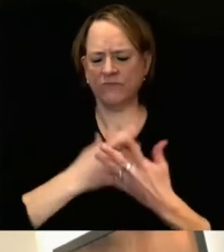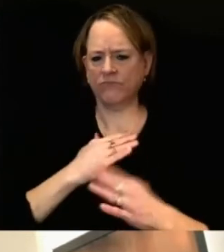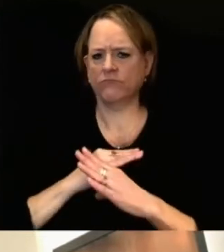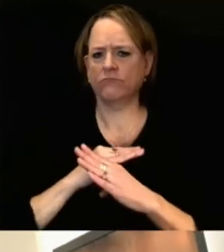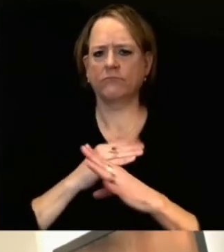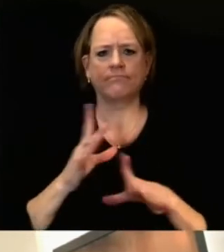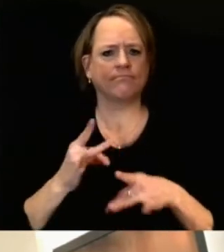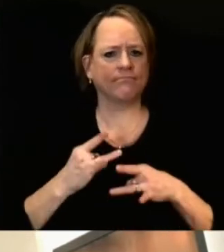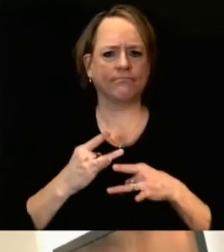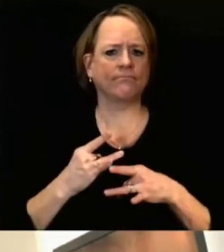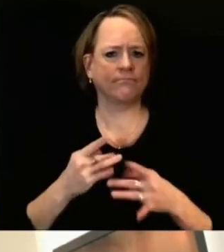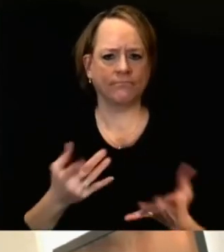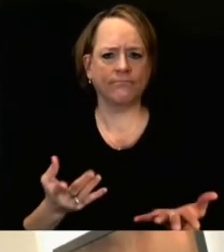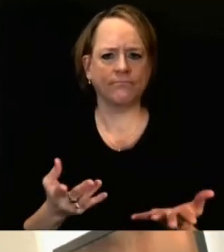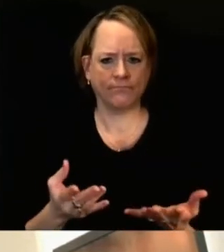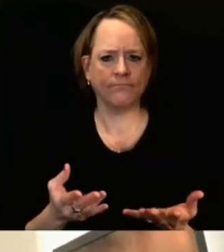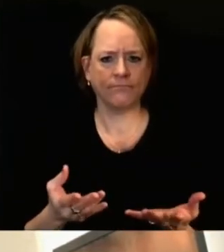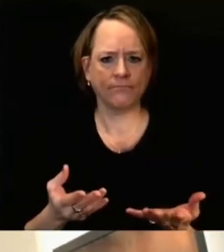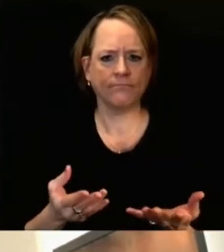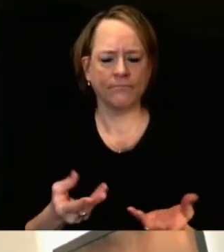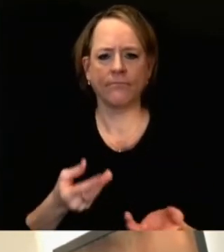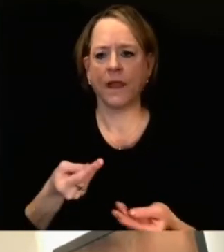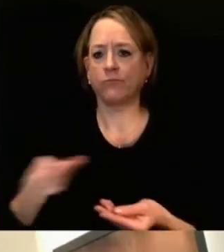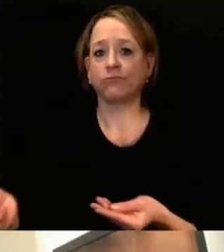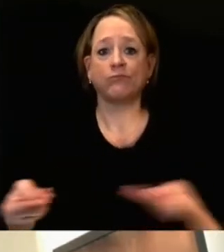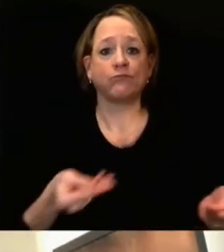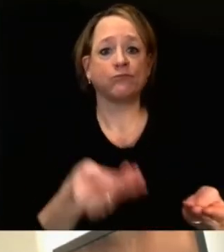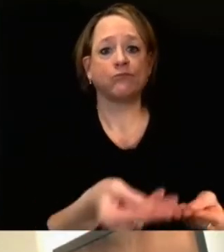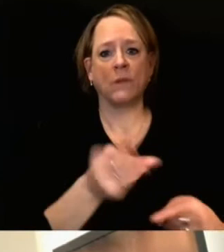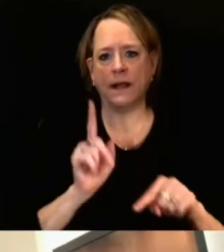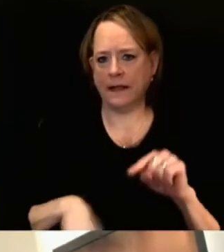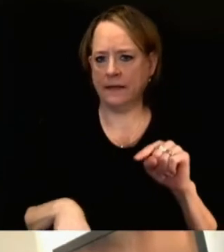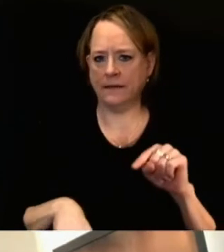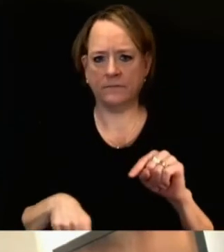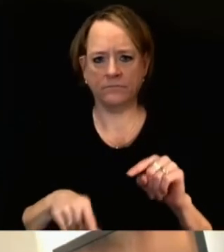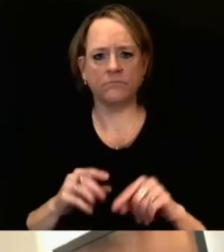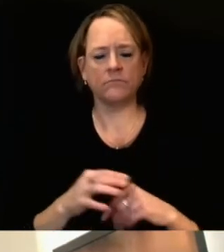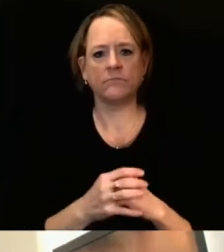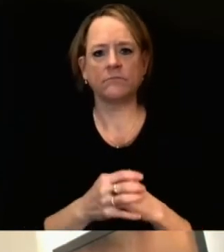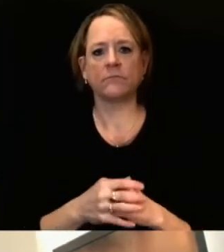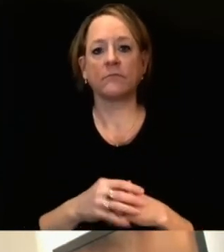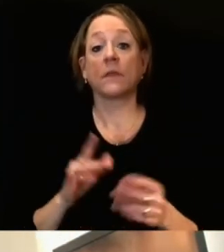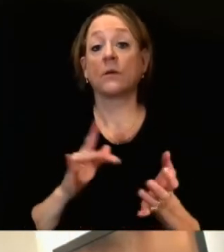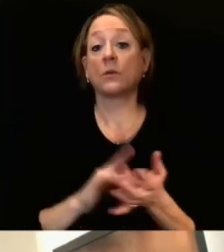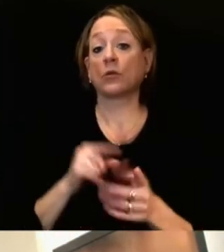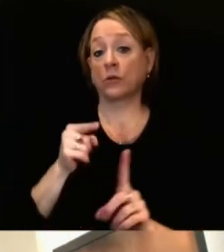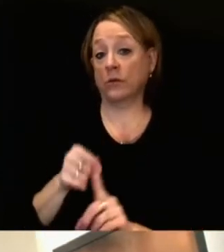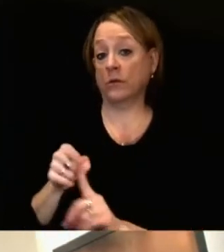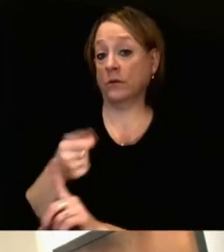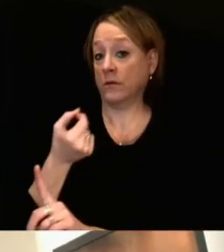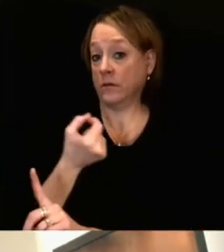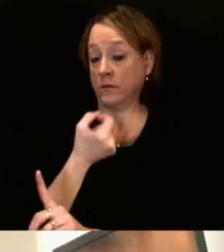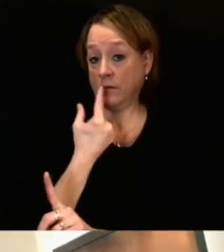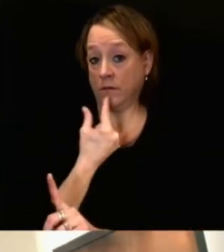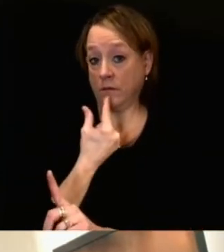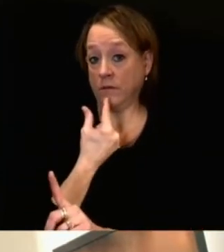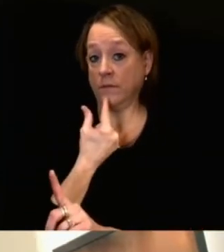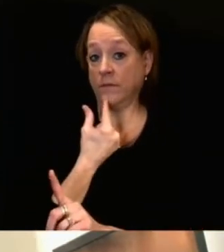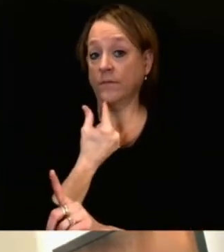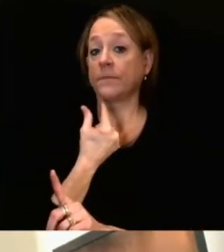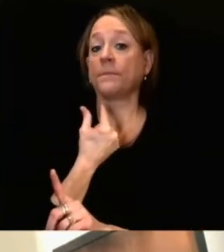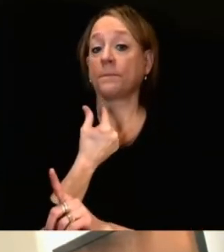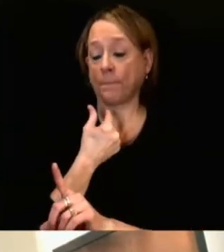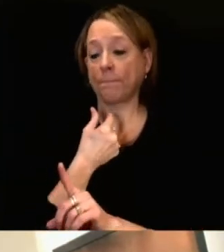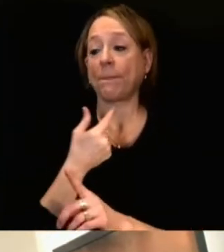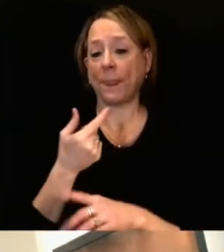really important. These two new treatments, though, Paxlovid and Molnupiravir, are antiviral medications which we give to people who